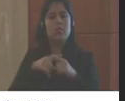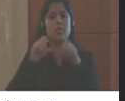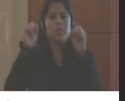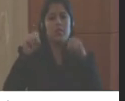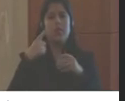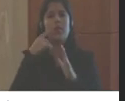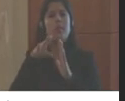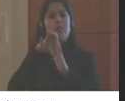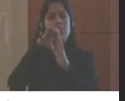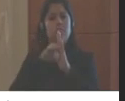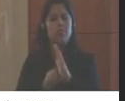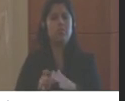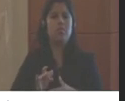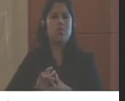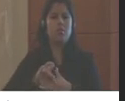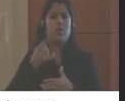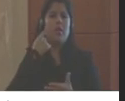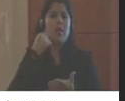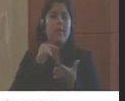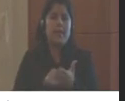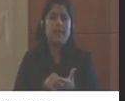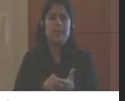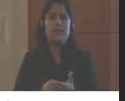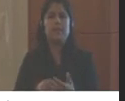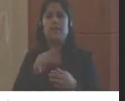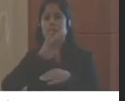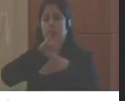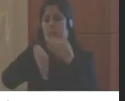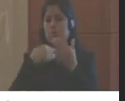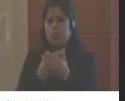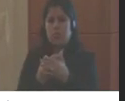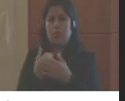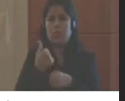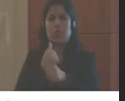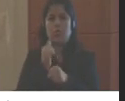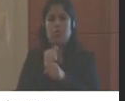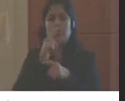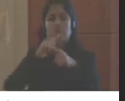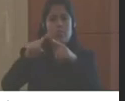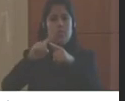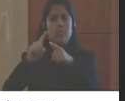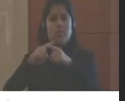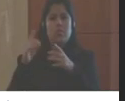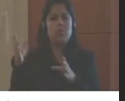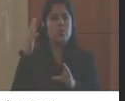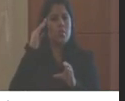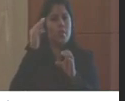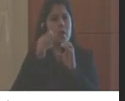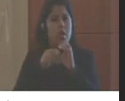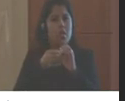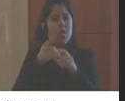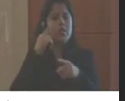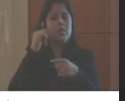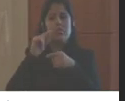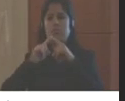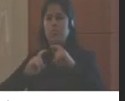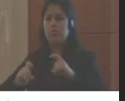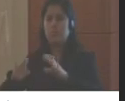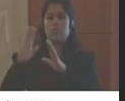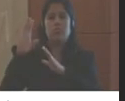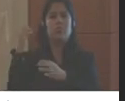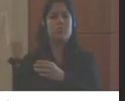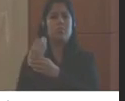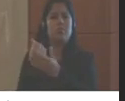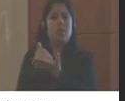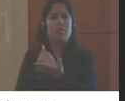preventing finances preventive actions to reduce risks. Fonden is an instrument that has as its goal to provide